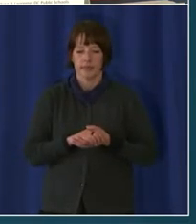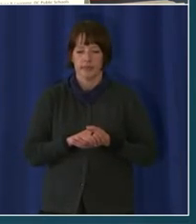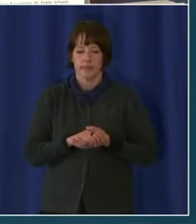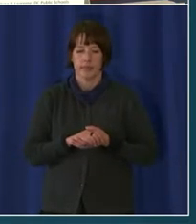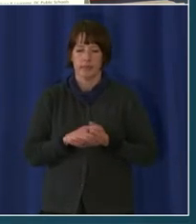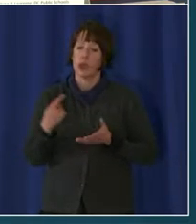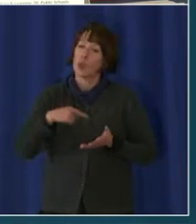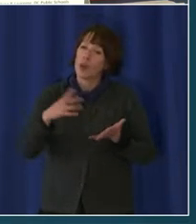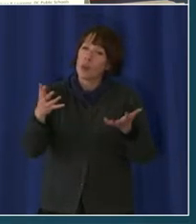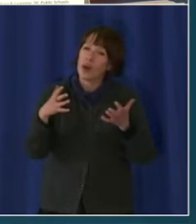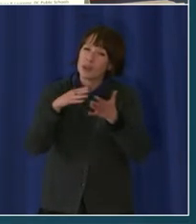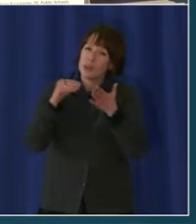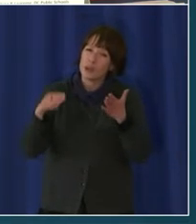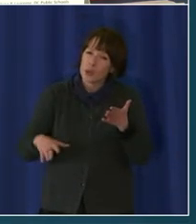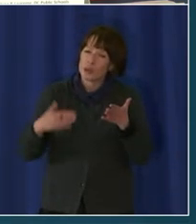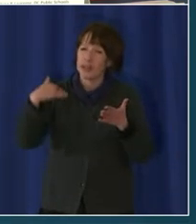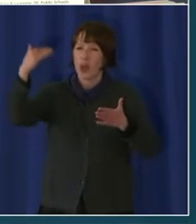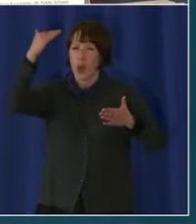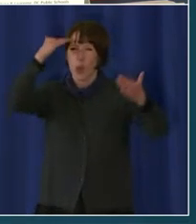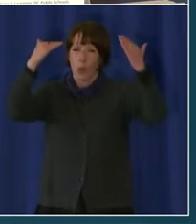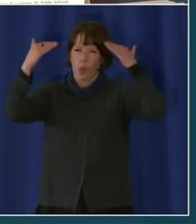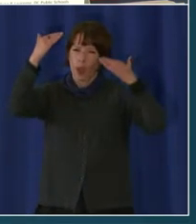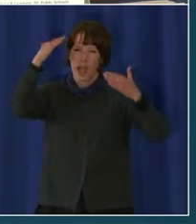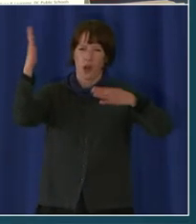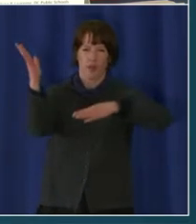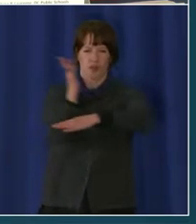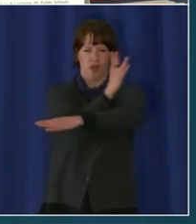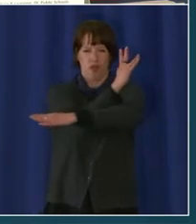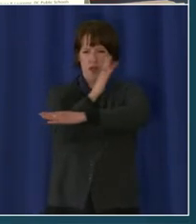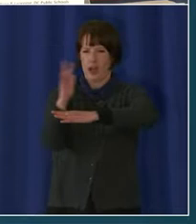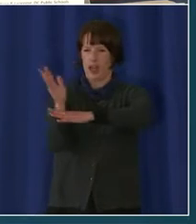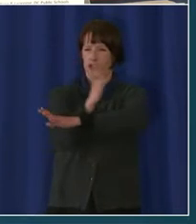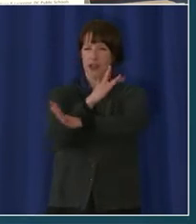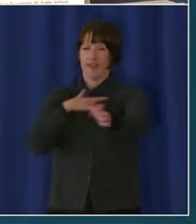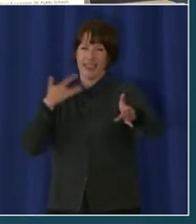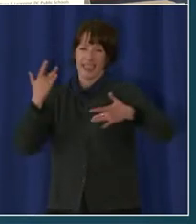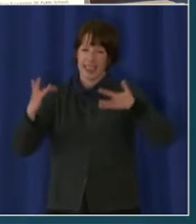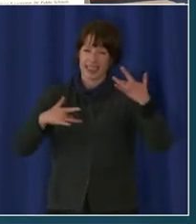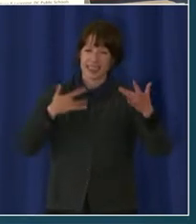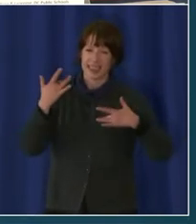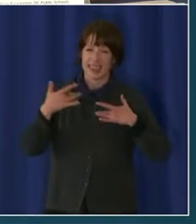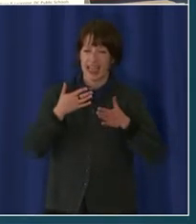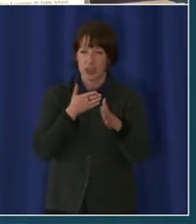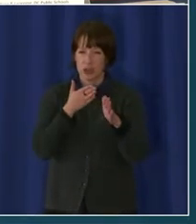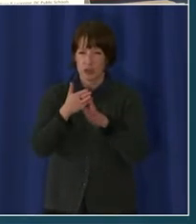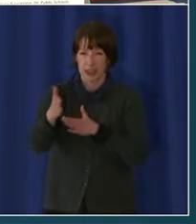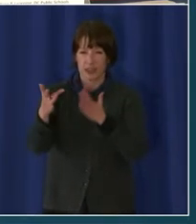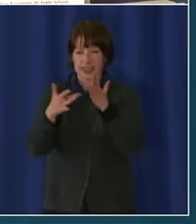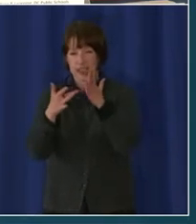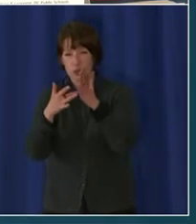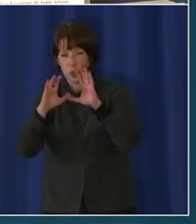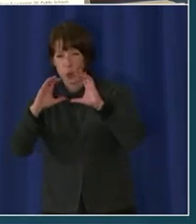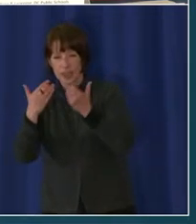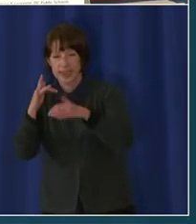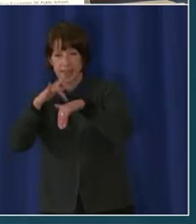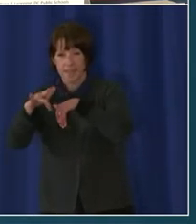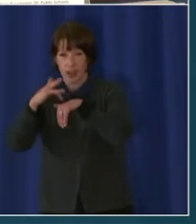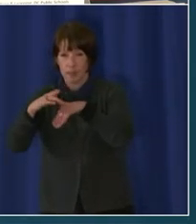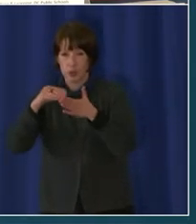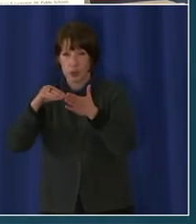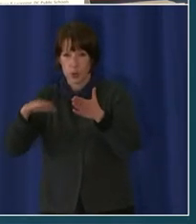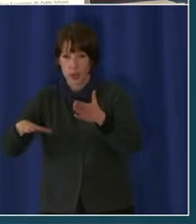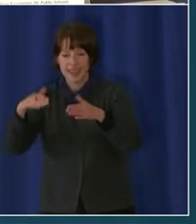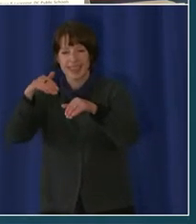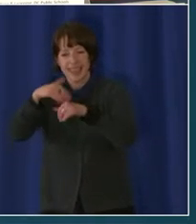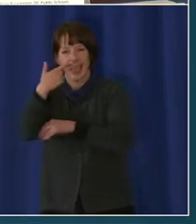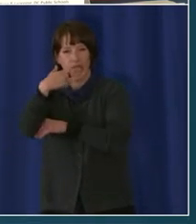in the middle grades to become aware of the wide range of exciting career and technical education courses that are available to students in